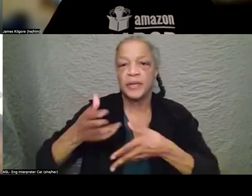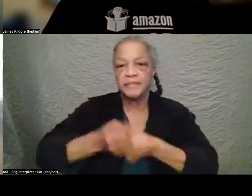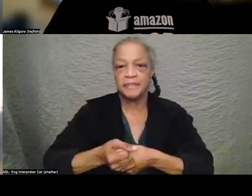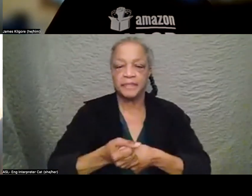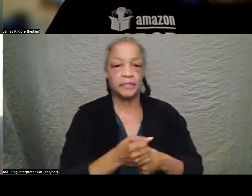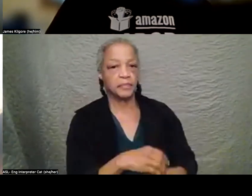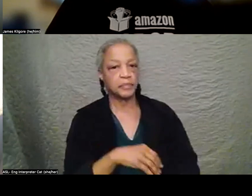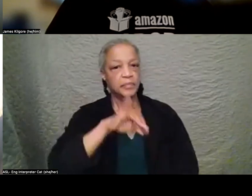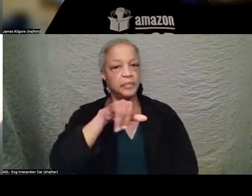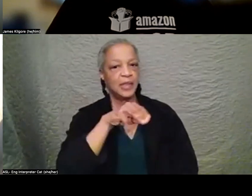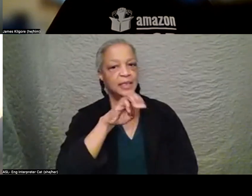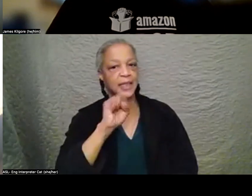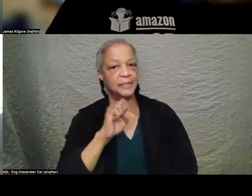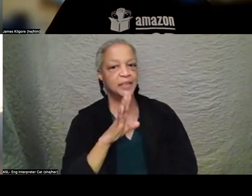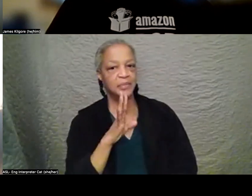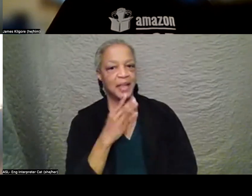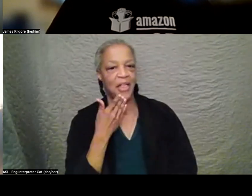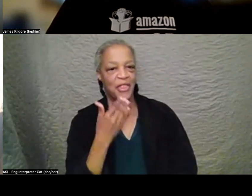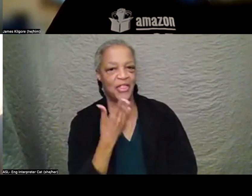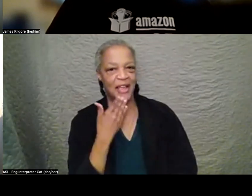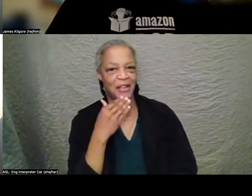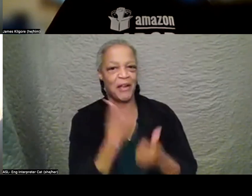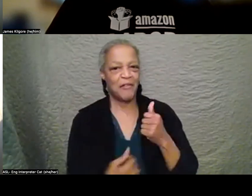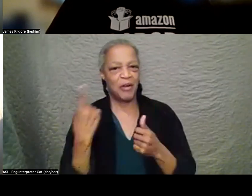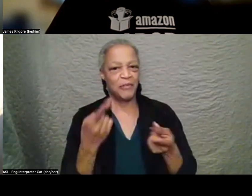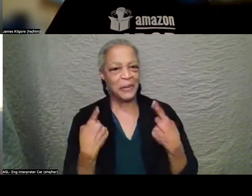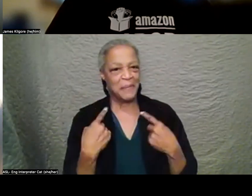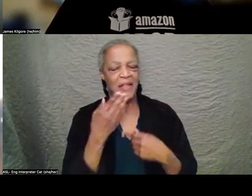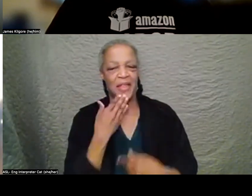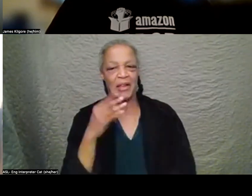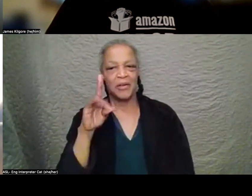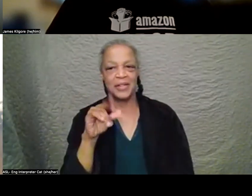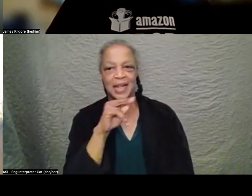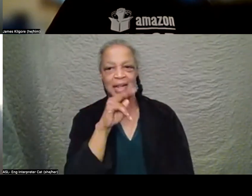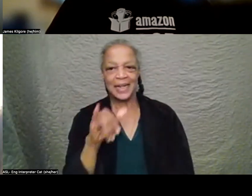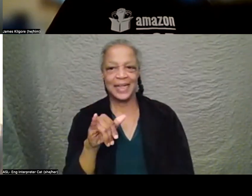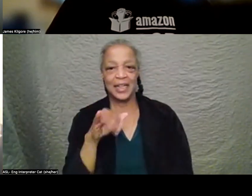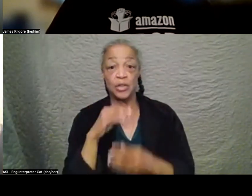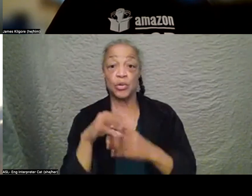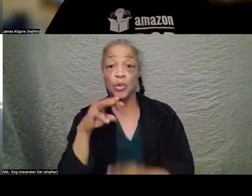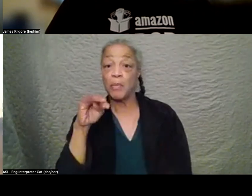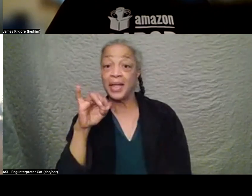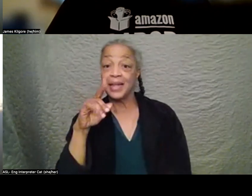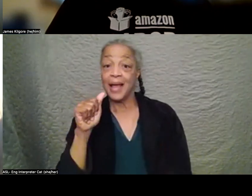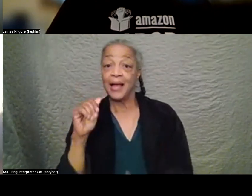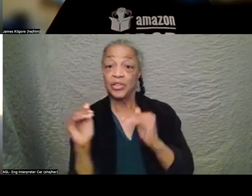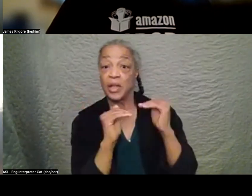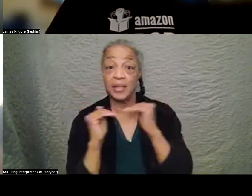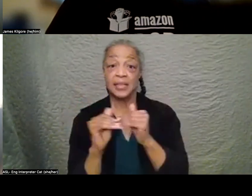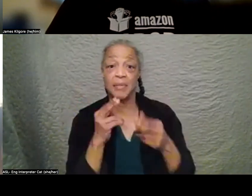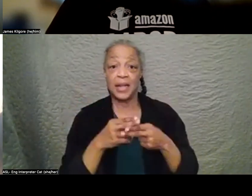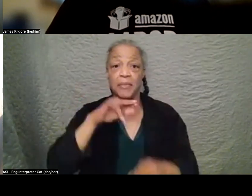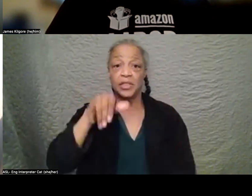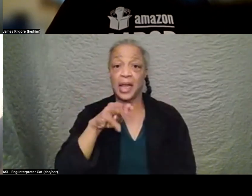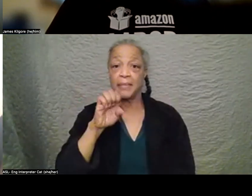Thank you. Thank you, Danny. And thank you to everyone for being here today and to Media Justice for putting this on. My name is James Kilgore, he,